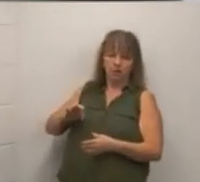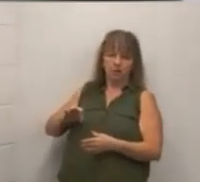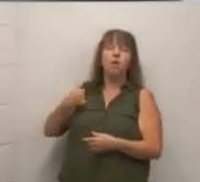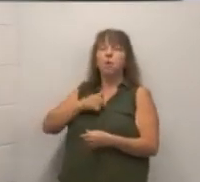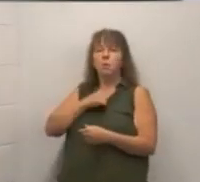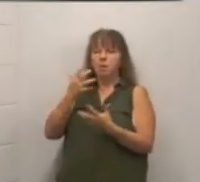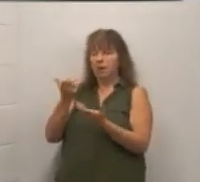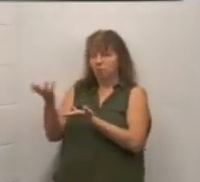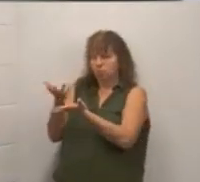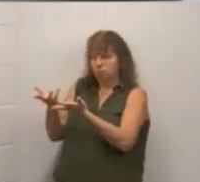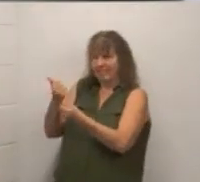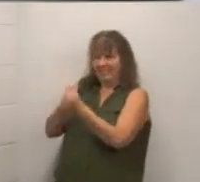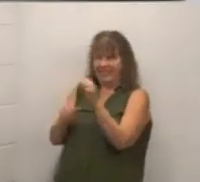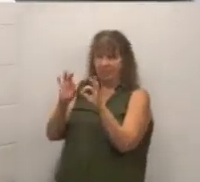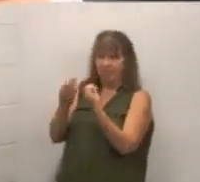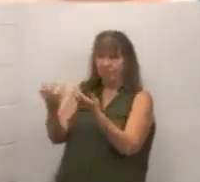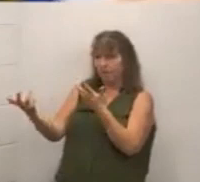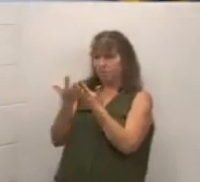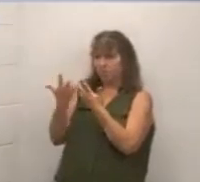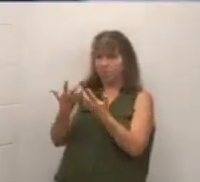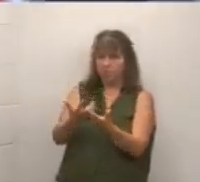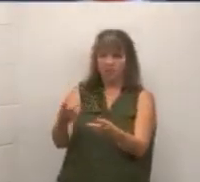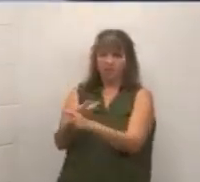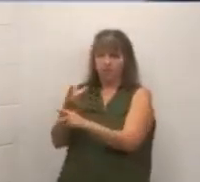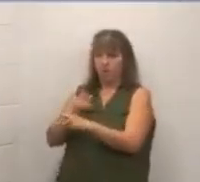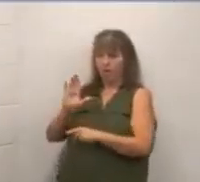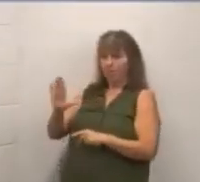that family around that.